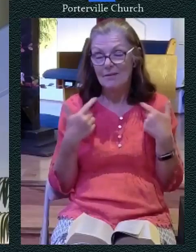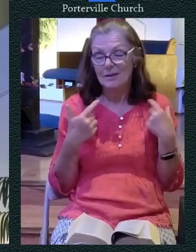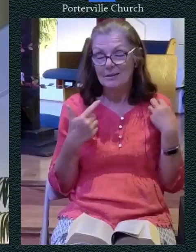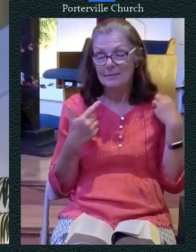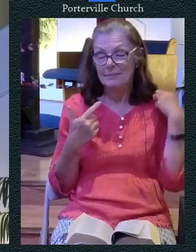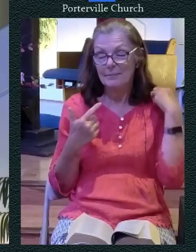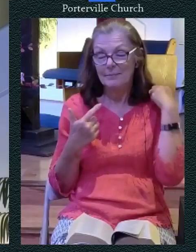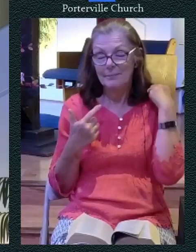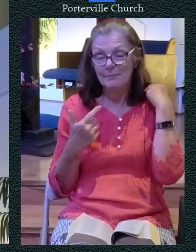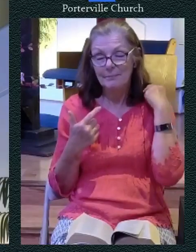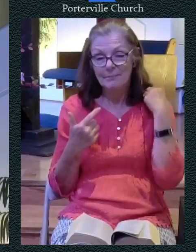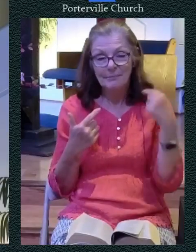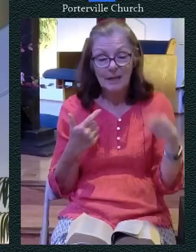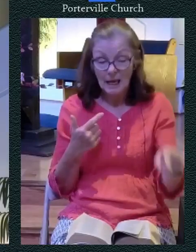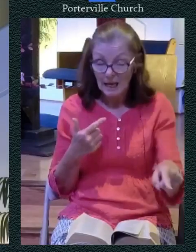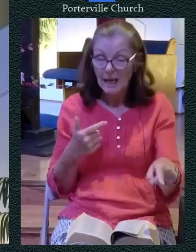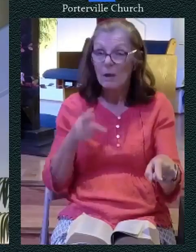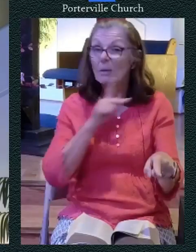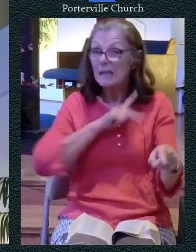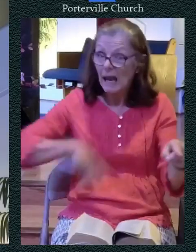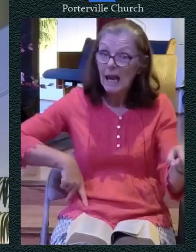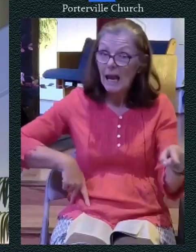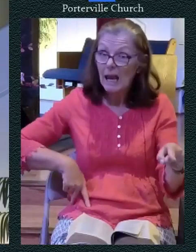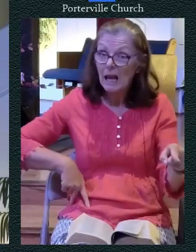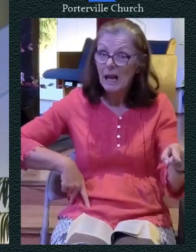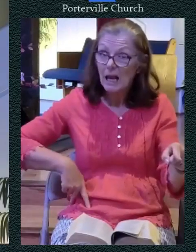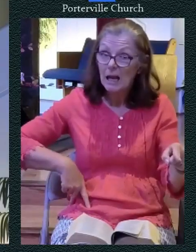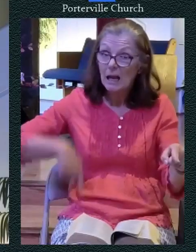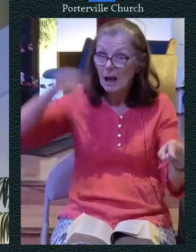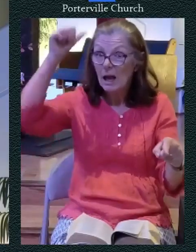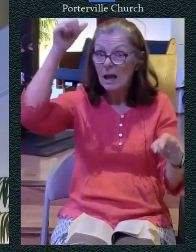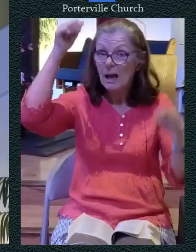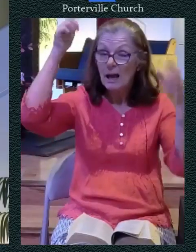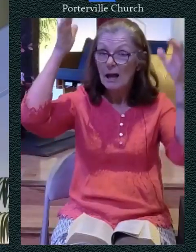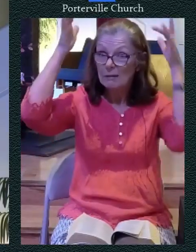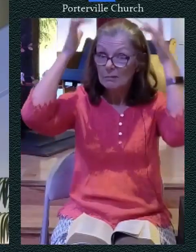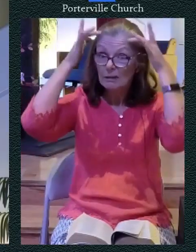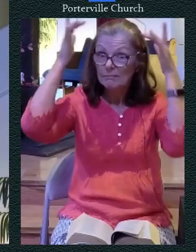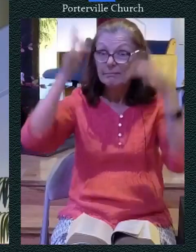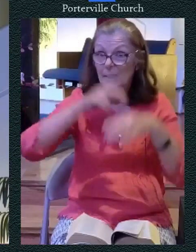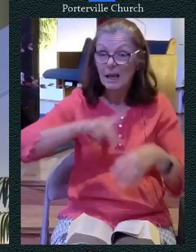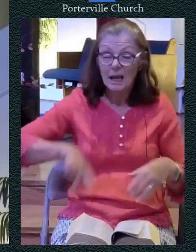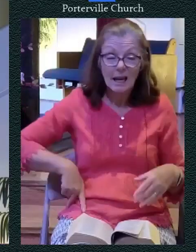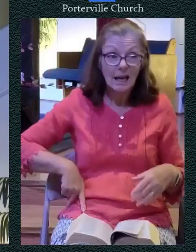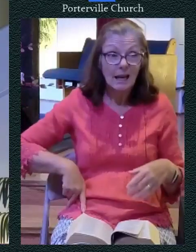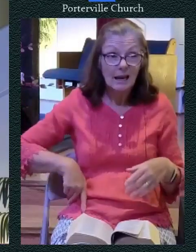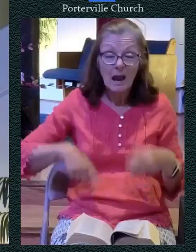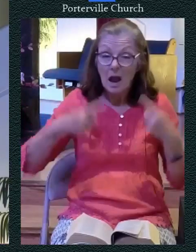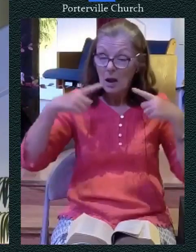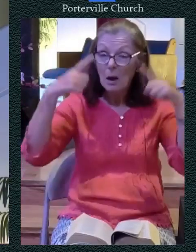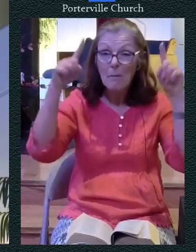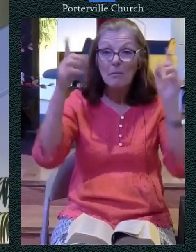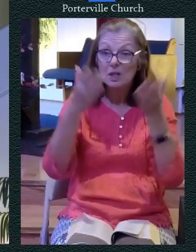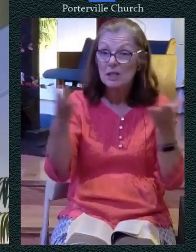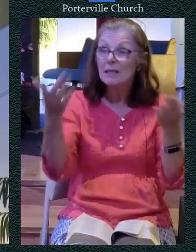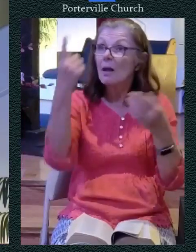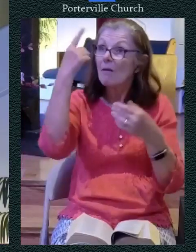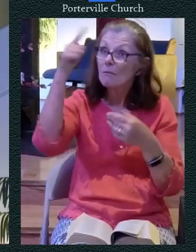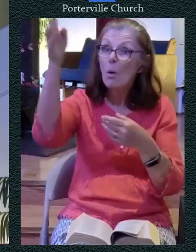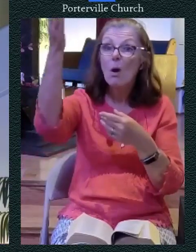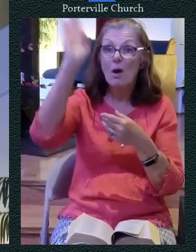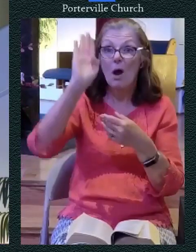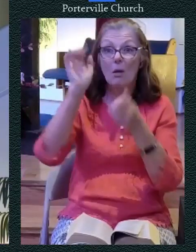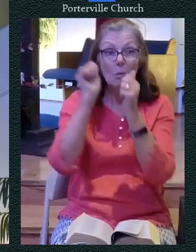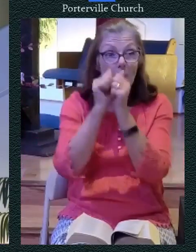He'd been anointed king. He had accomplished great things for God and with God. But